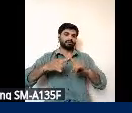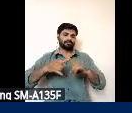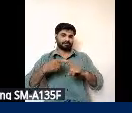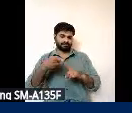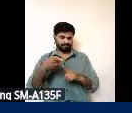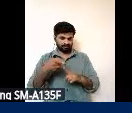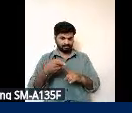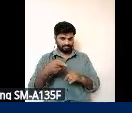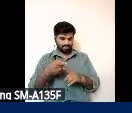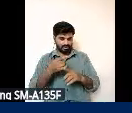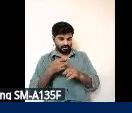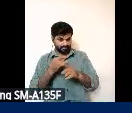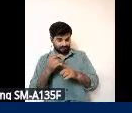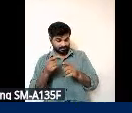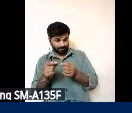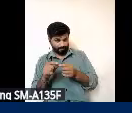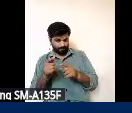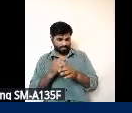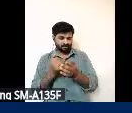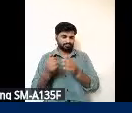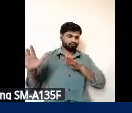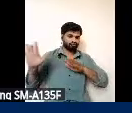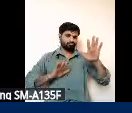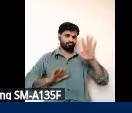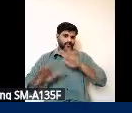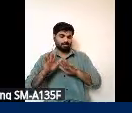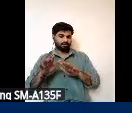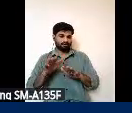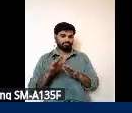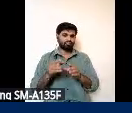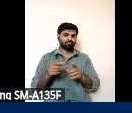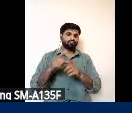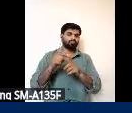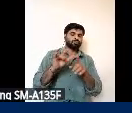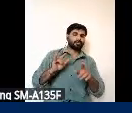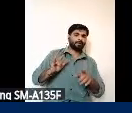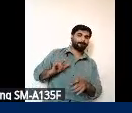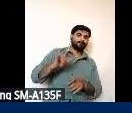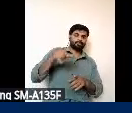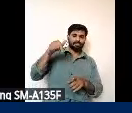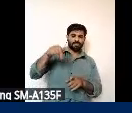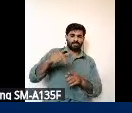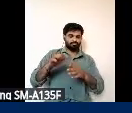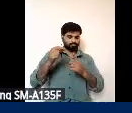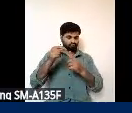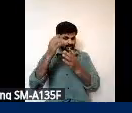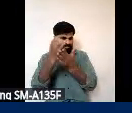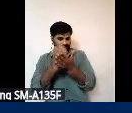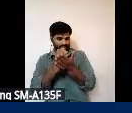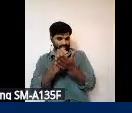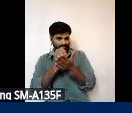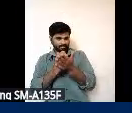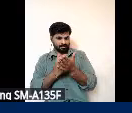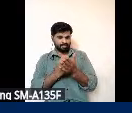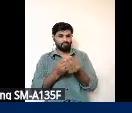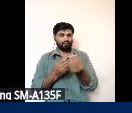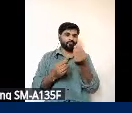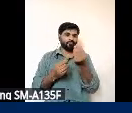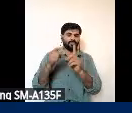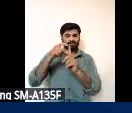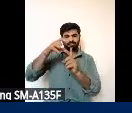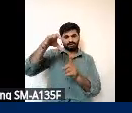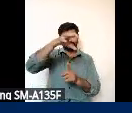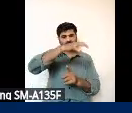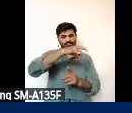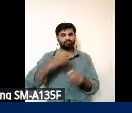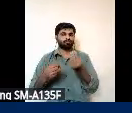they uh, do a pilot program of entire process in few districts. So for instance, a pre-test